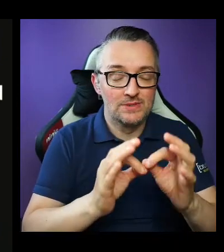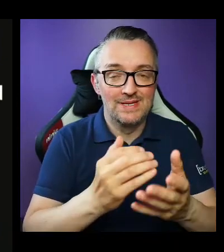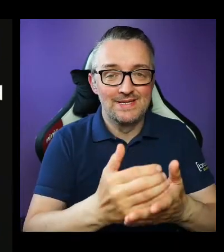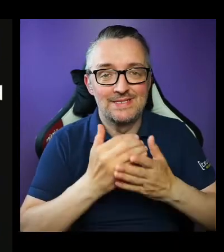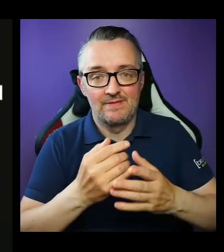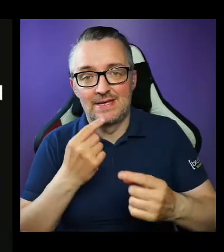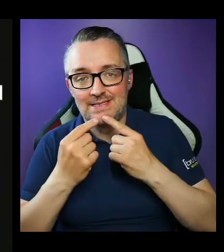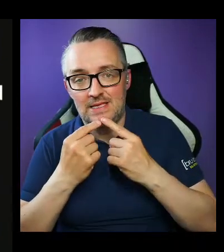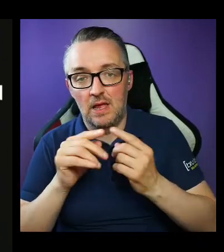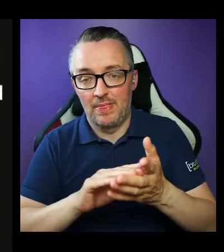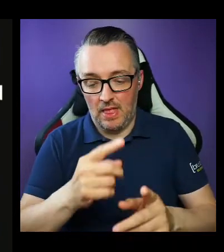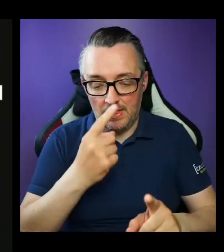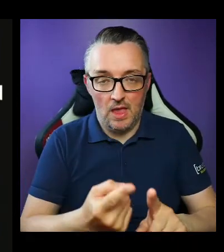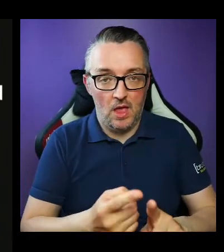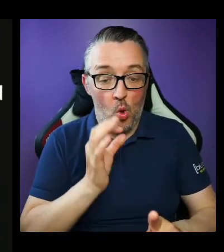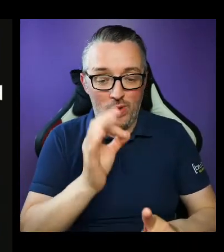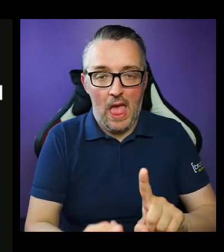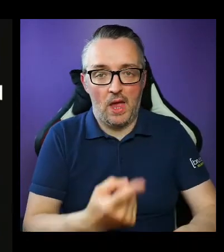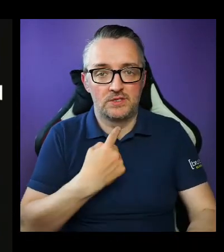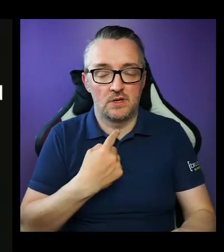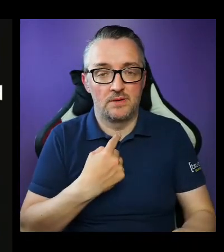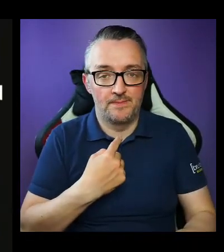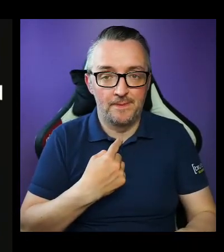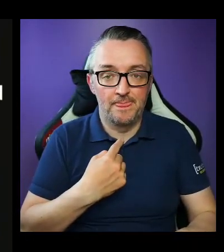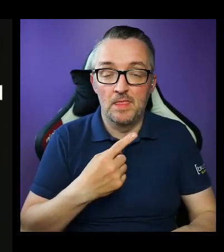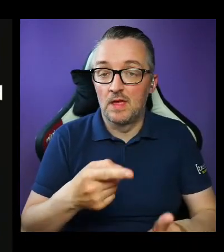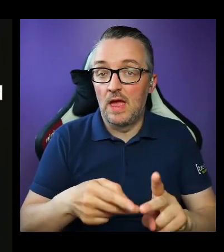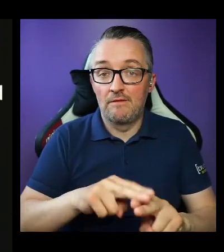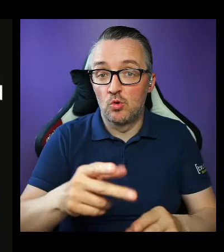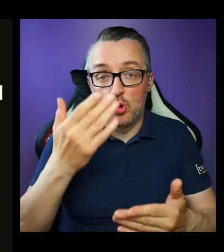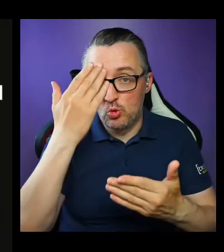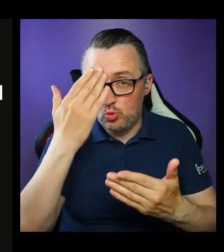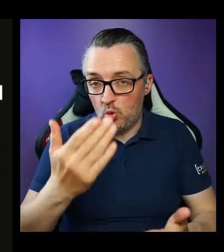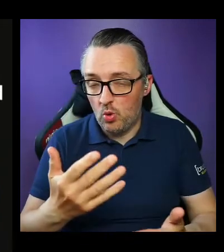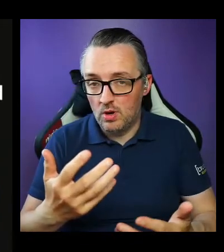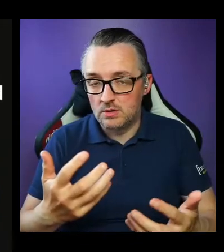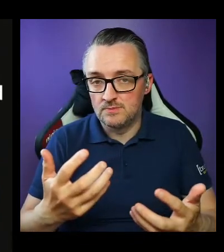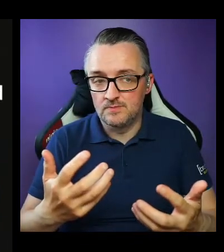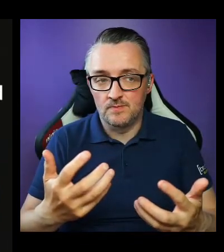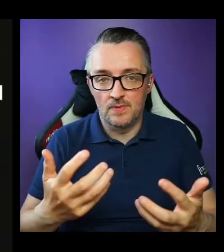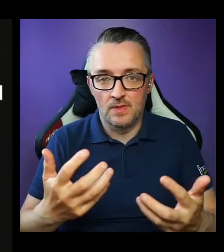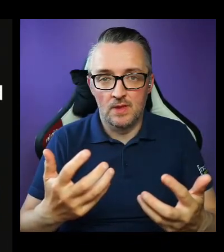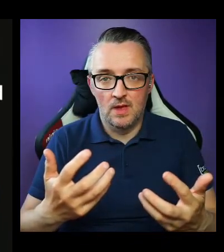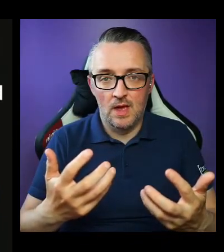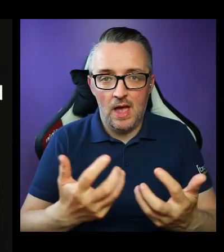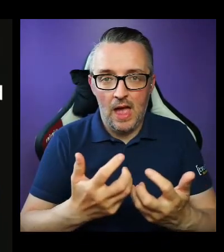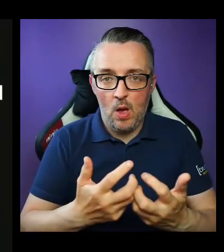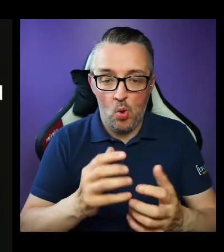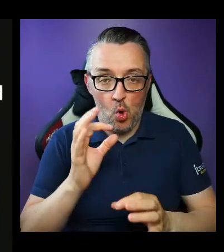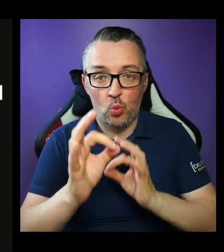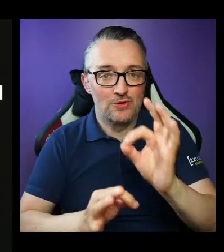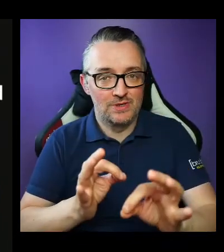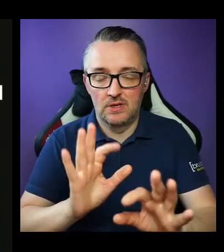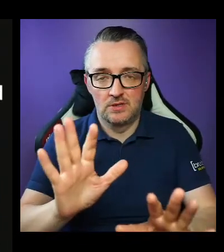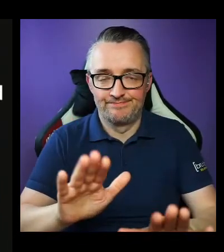way that it will answer that query. But if you don't know how you're gonna query, then don't